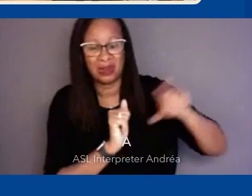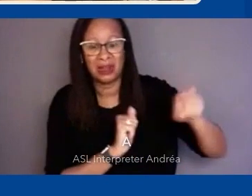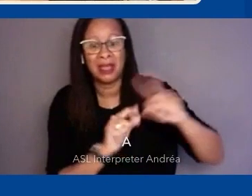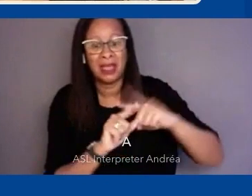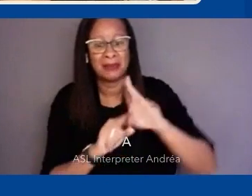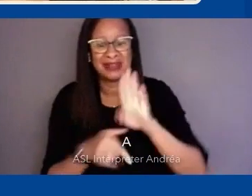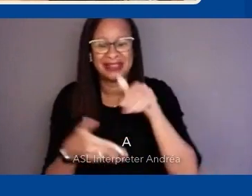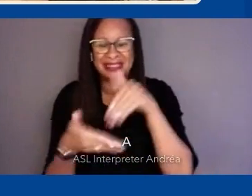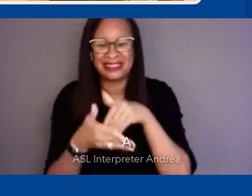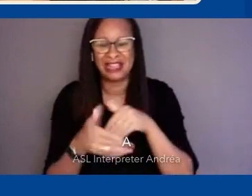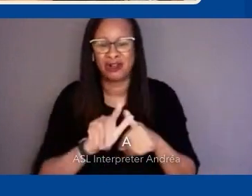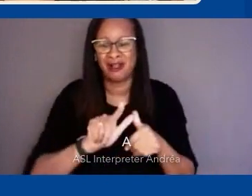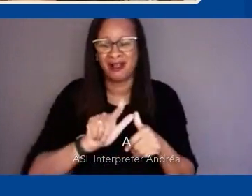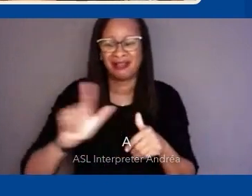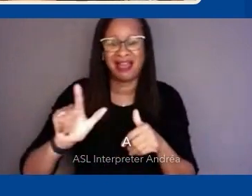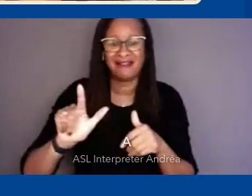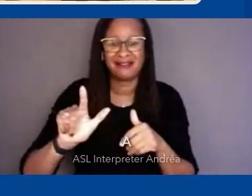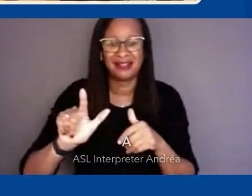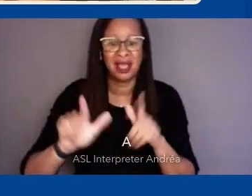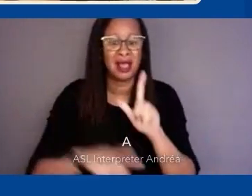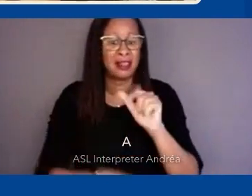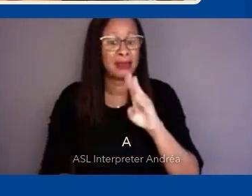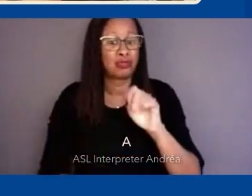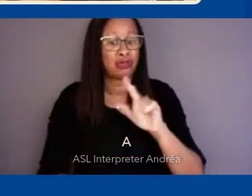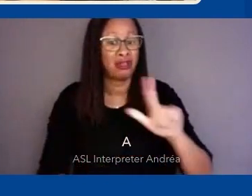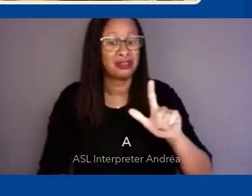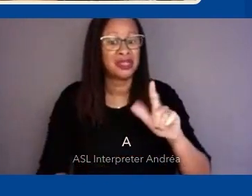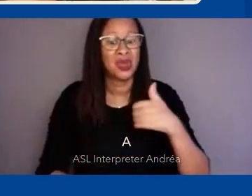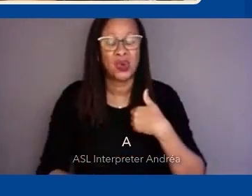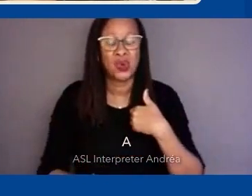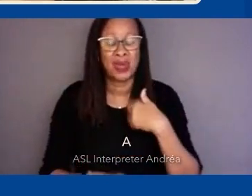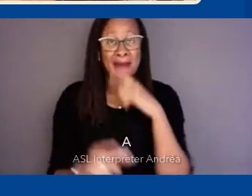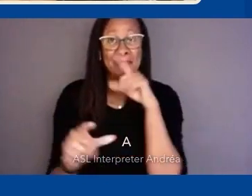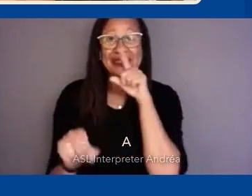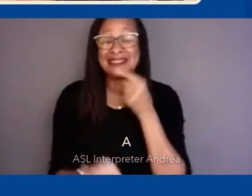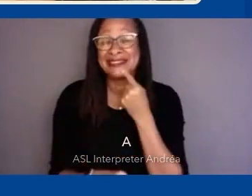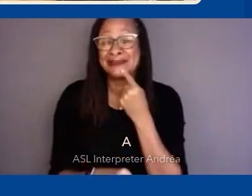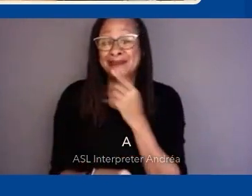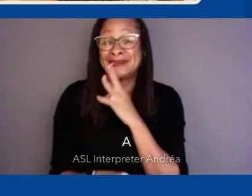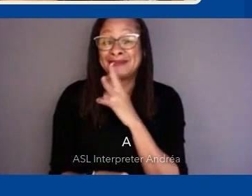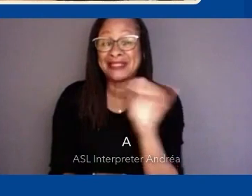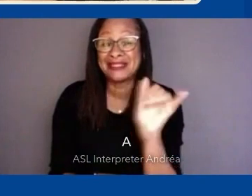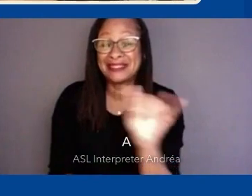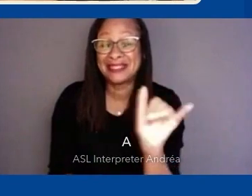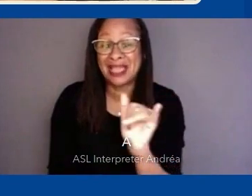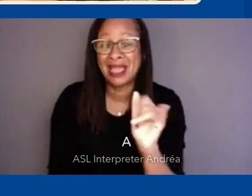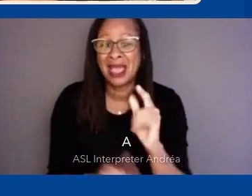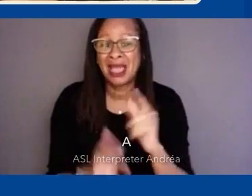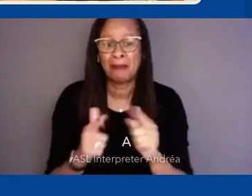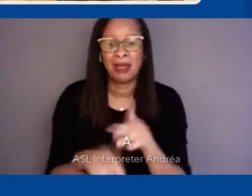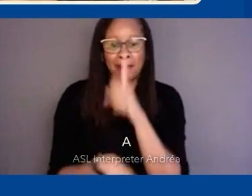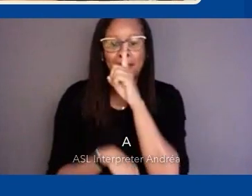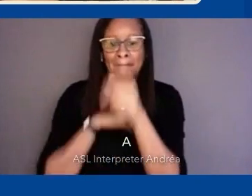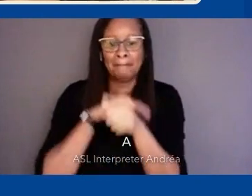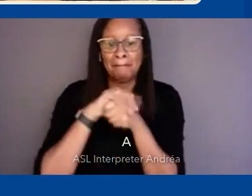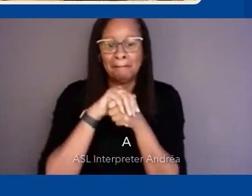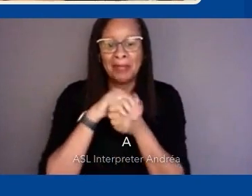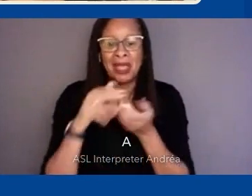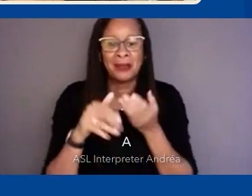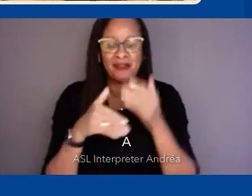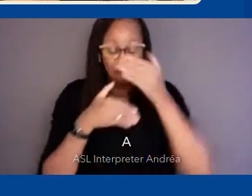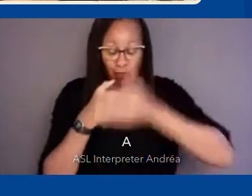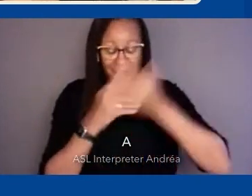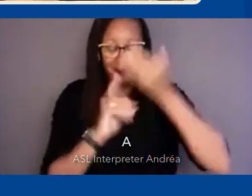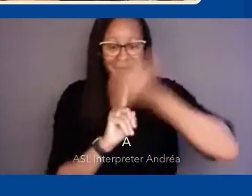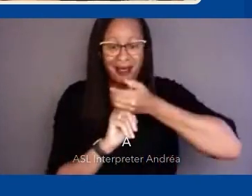left liberals who parrot the same stuff, but launder their propaganda through the guise of humanitarianism,